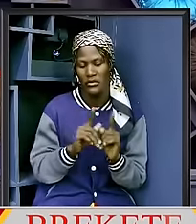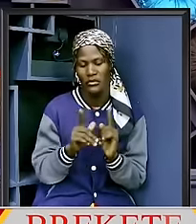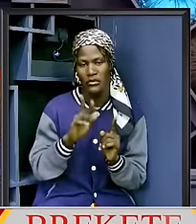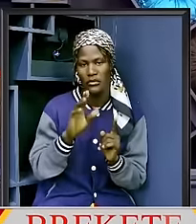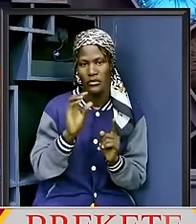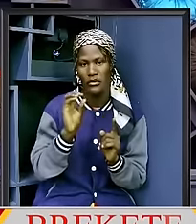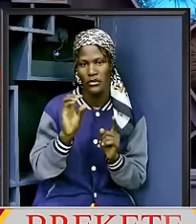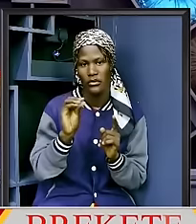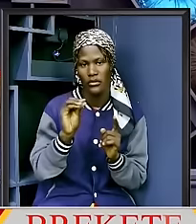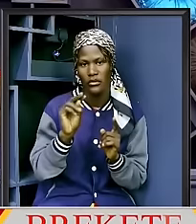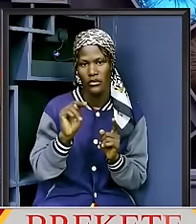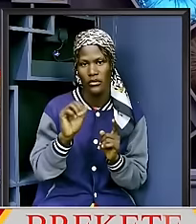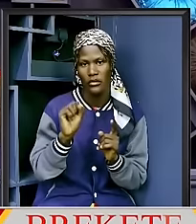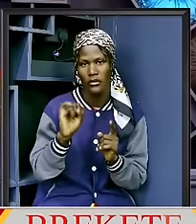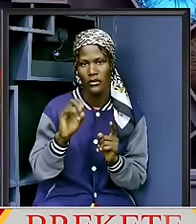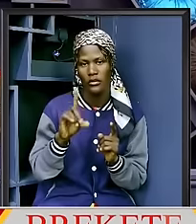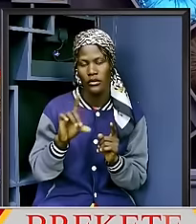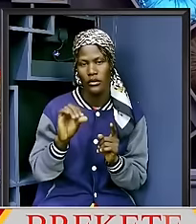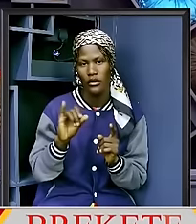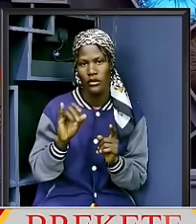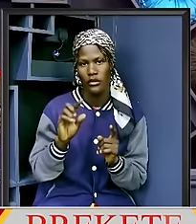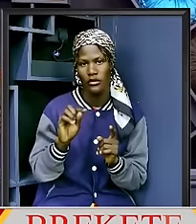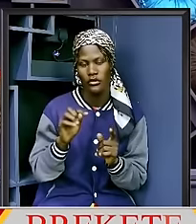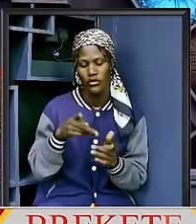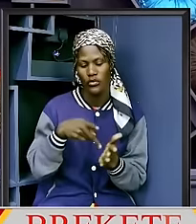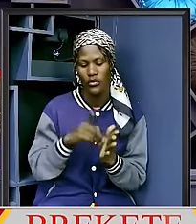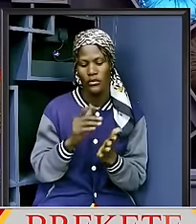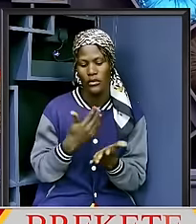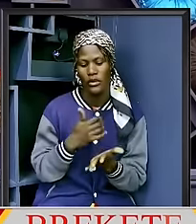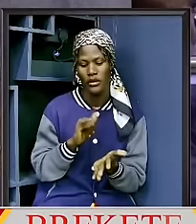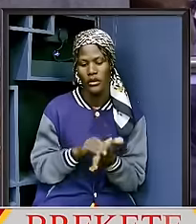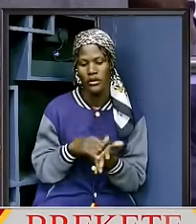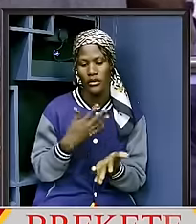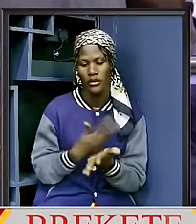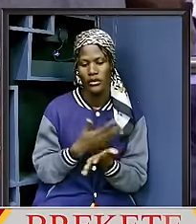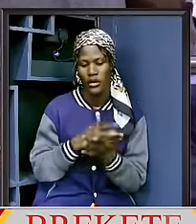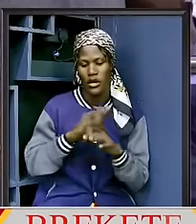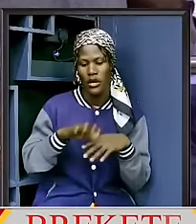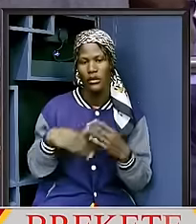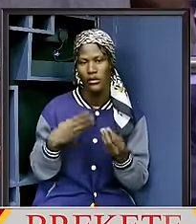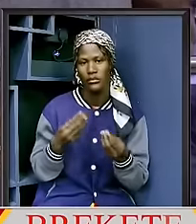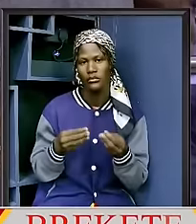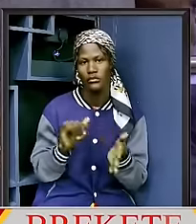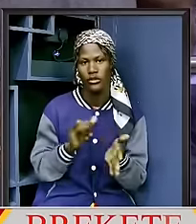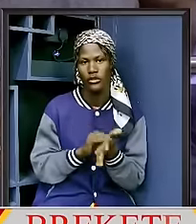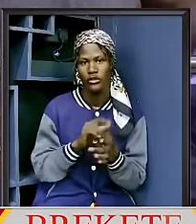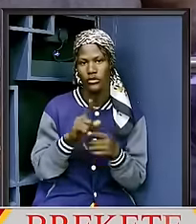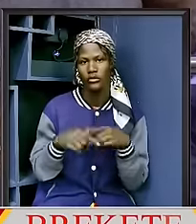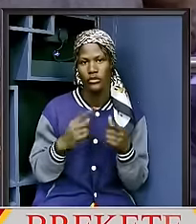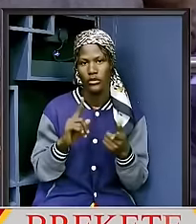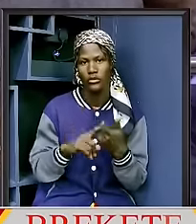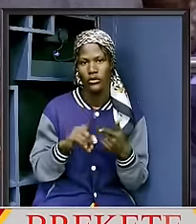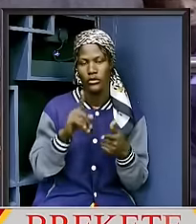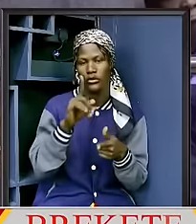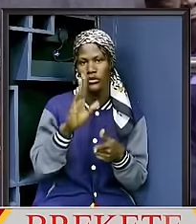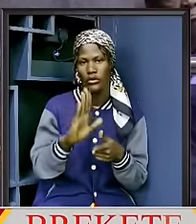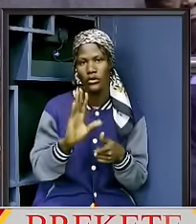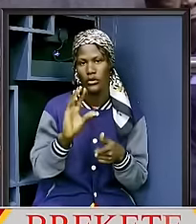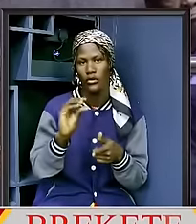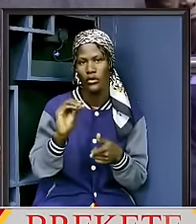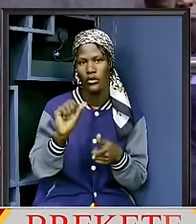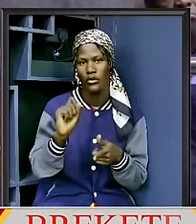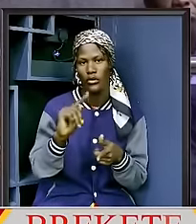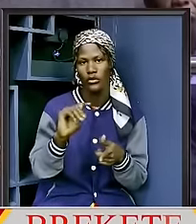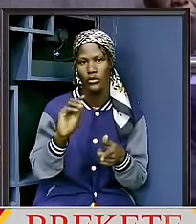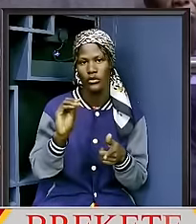yourself, you will pay that money. I said, he said, how much have you given your customer? I said, me, I don't even know